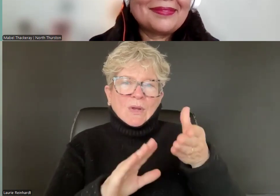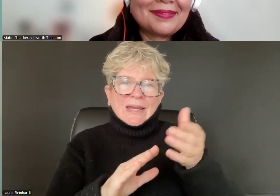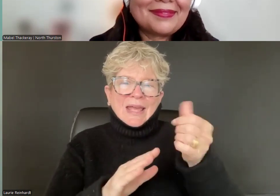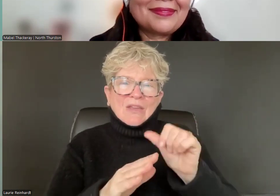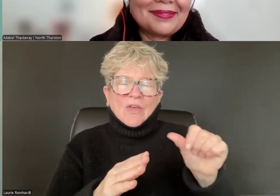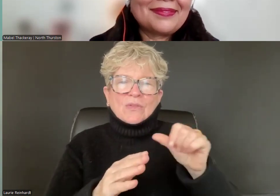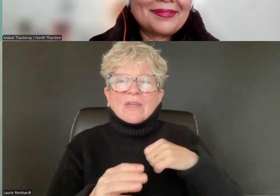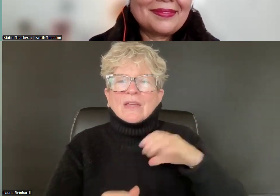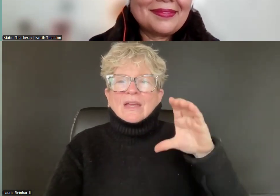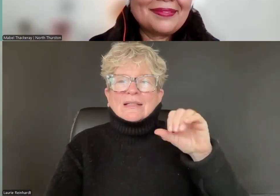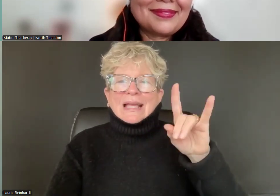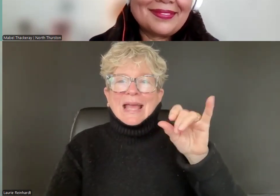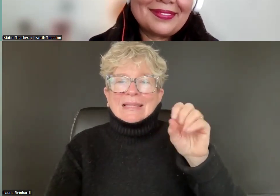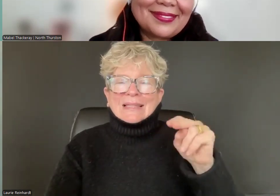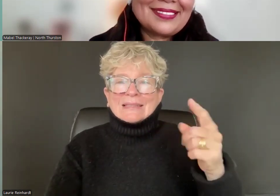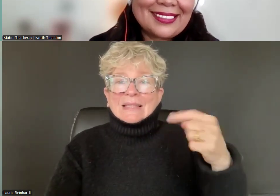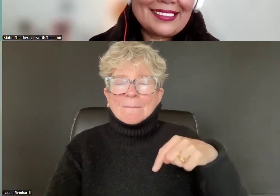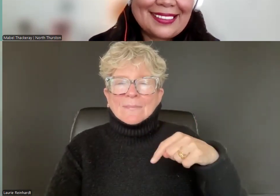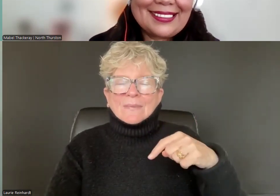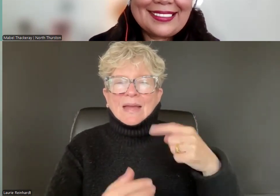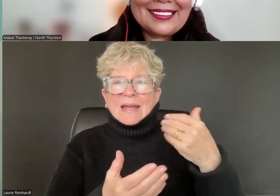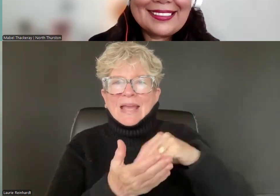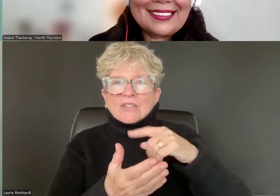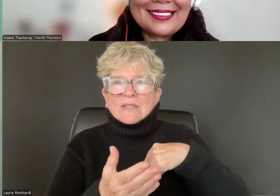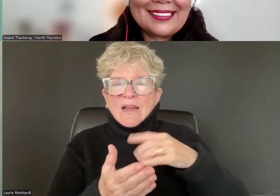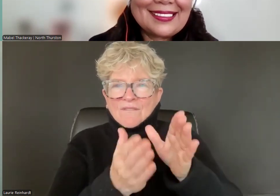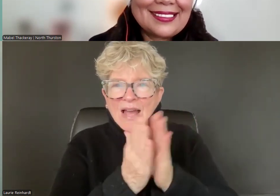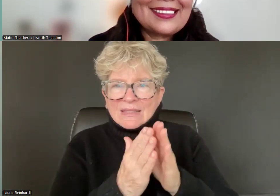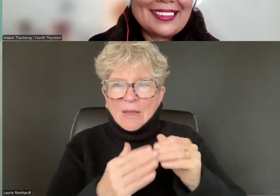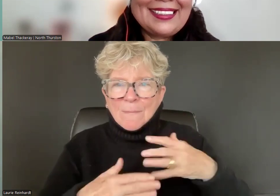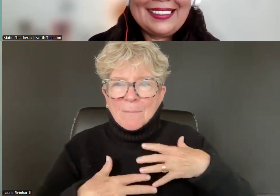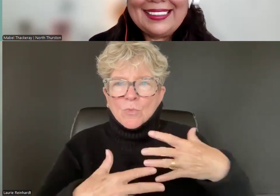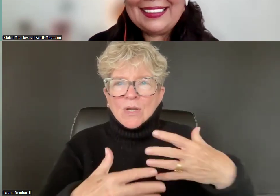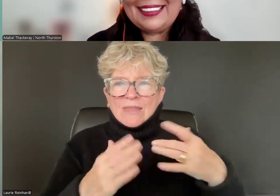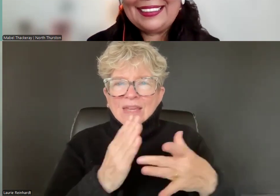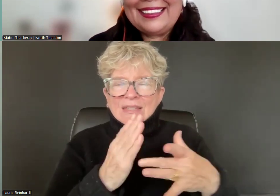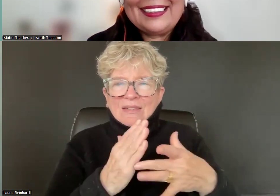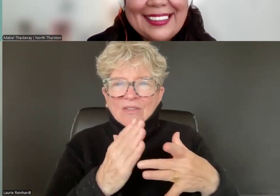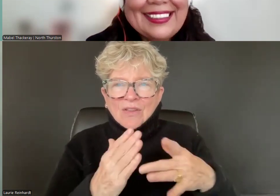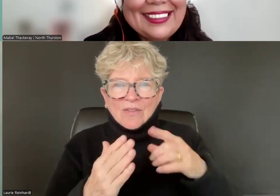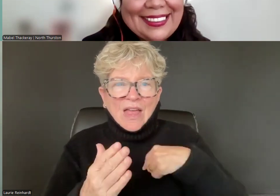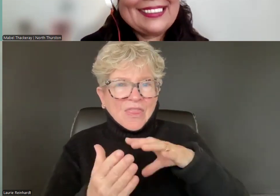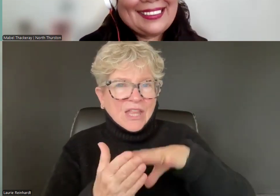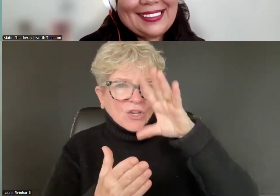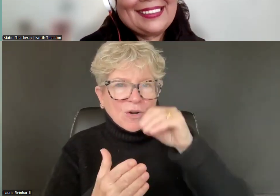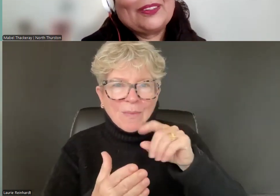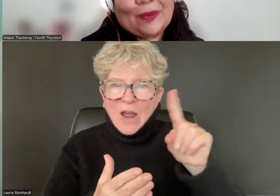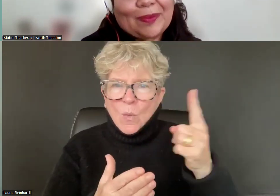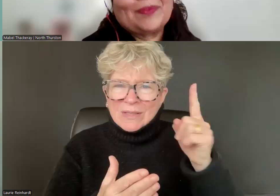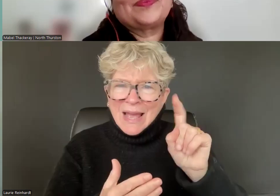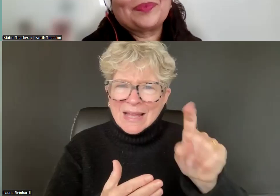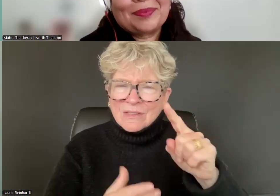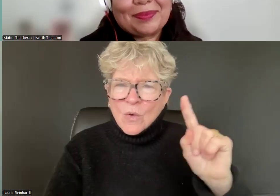back to me to say, I ask kids about breathing techniques and they always know a bunch. And I say, where did you learn them? And they say,